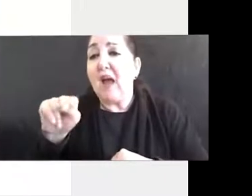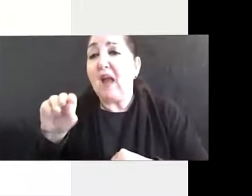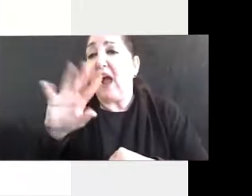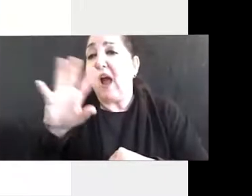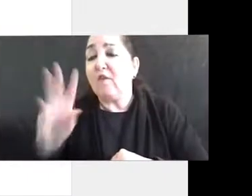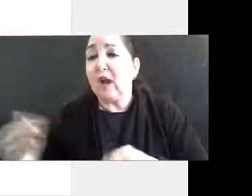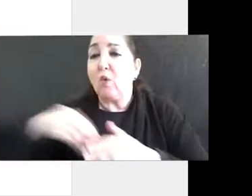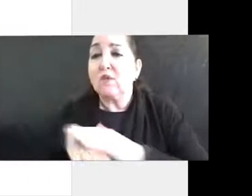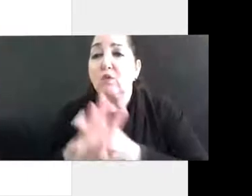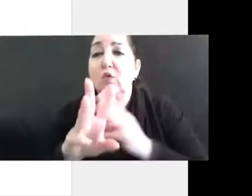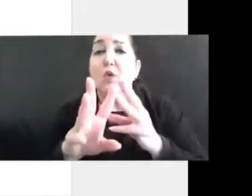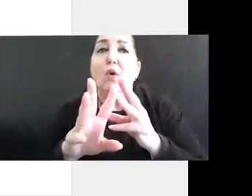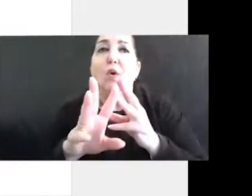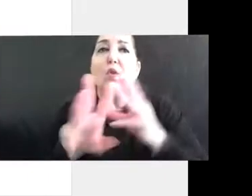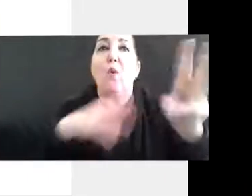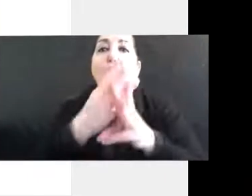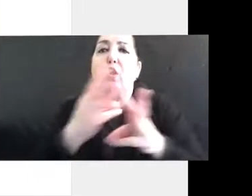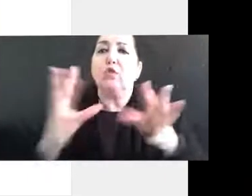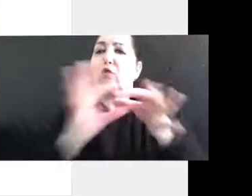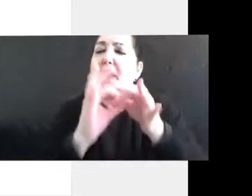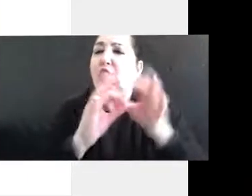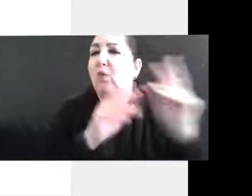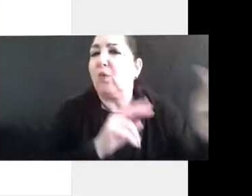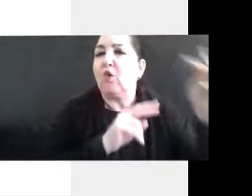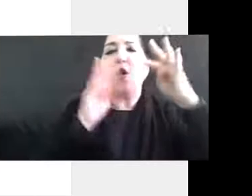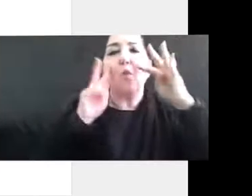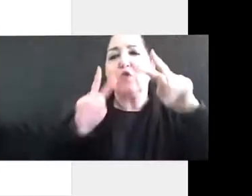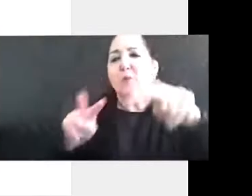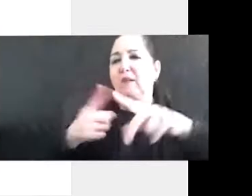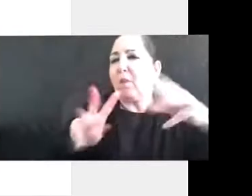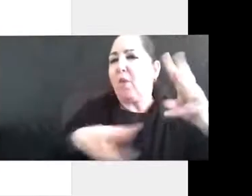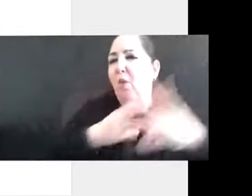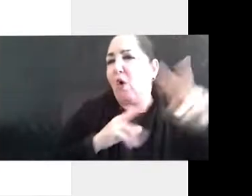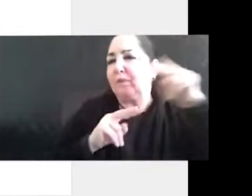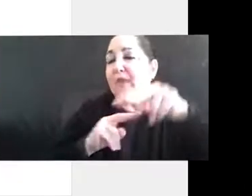permeates or enters into relation with the world. If Pan-Africanism